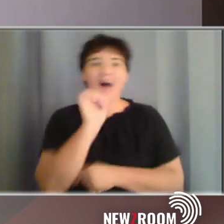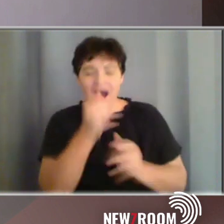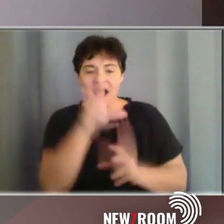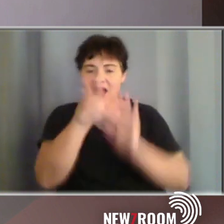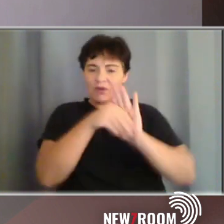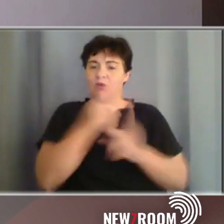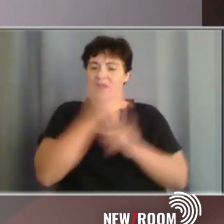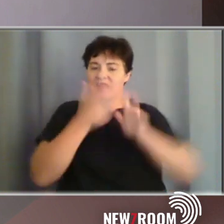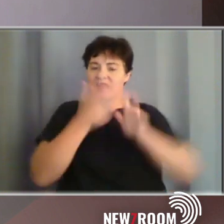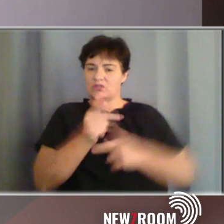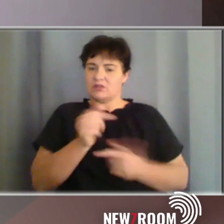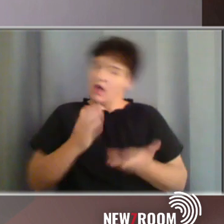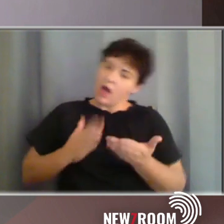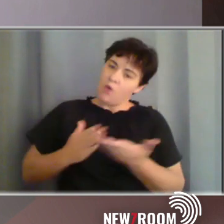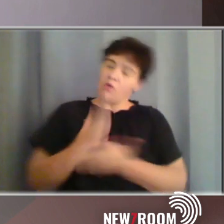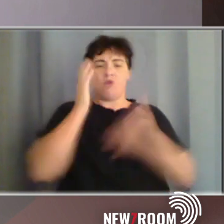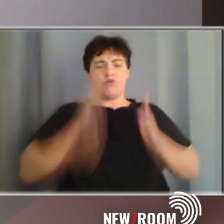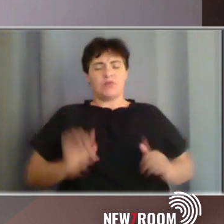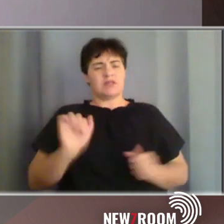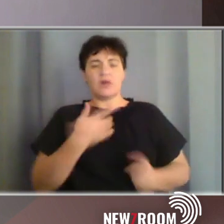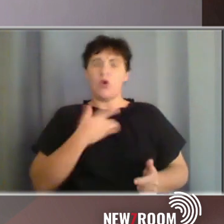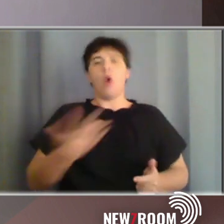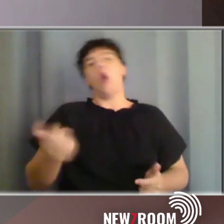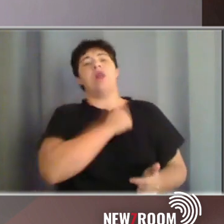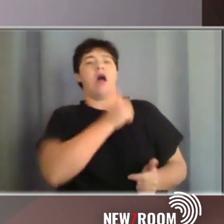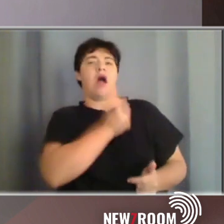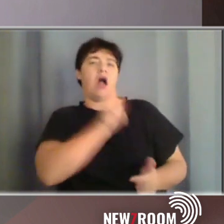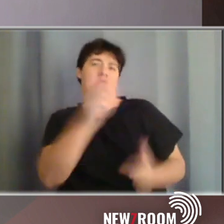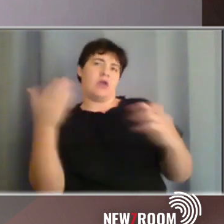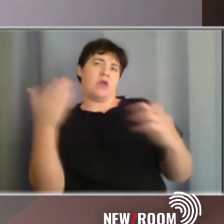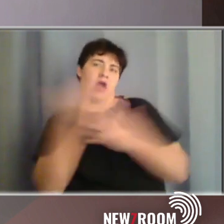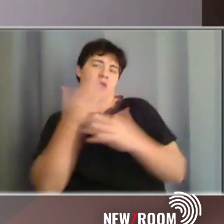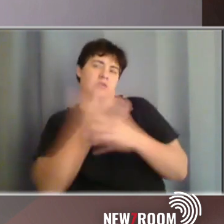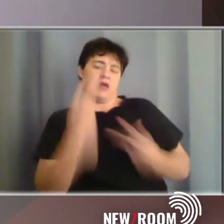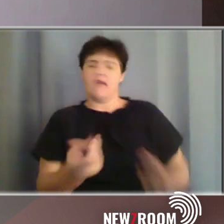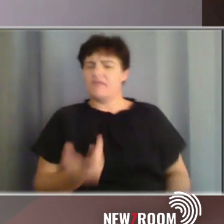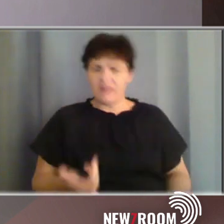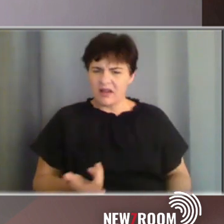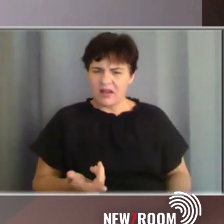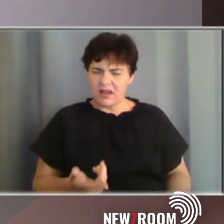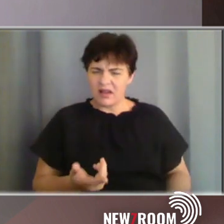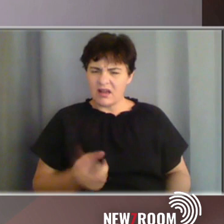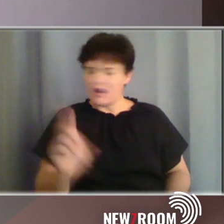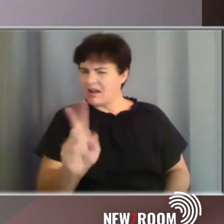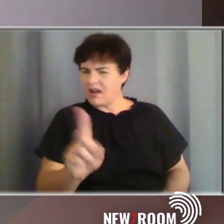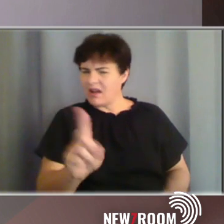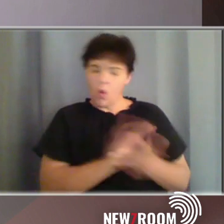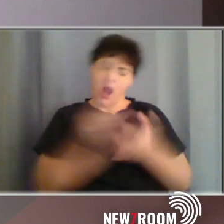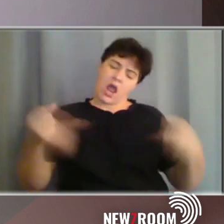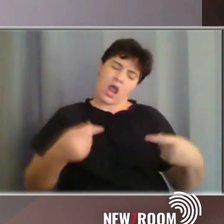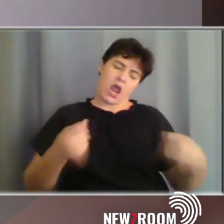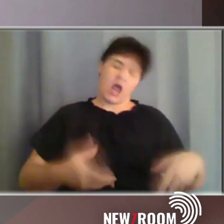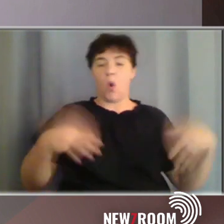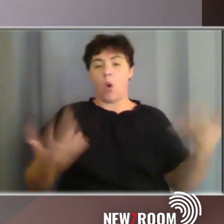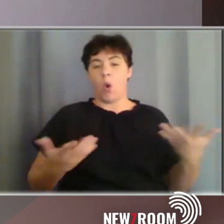It's not a privilege that we provide accessibility by closed caption or by having a sign